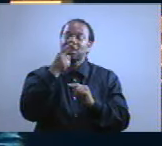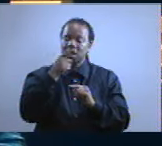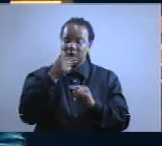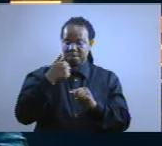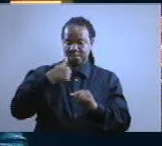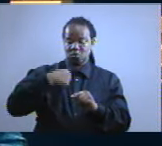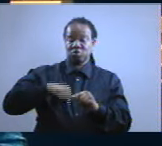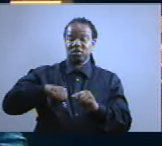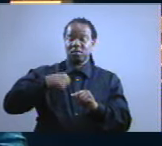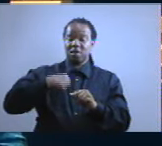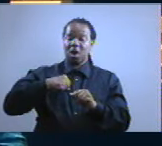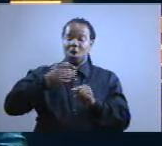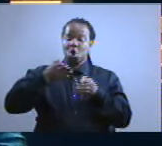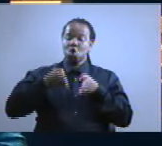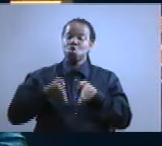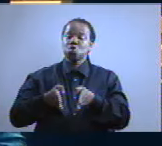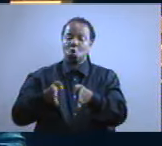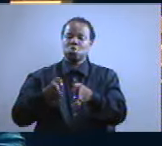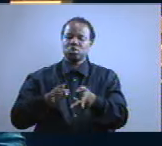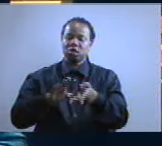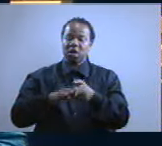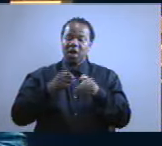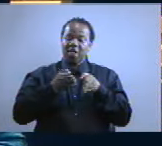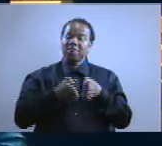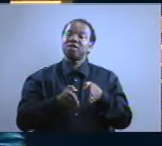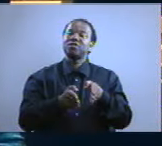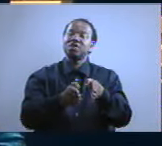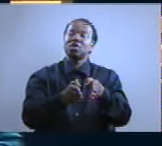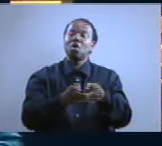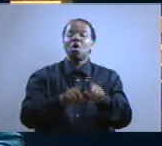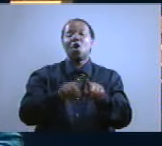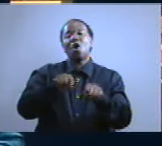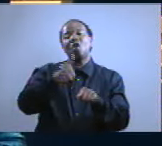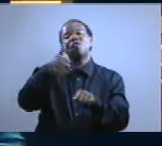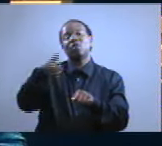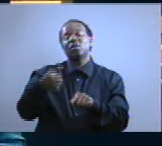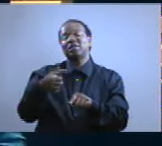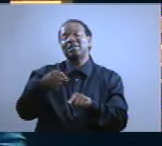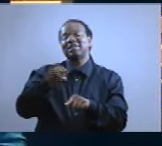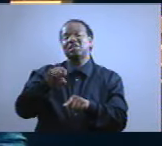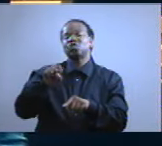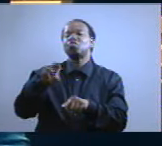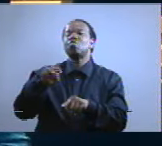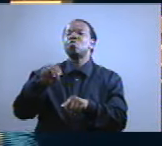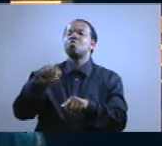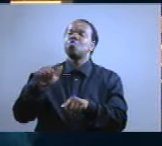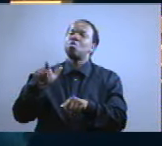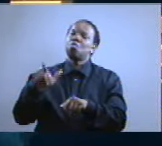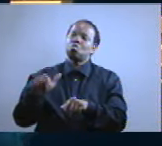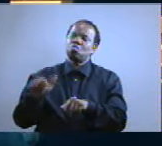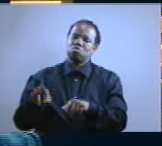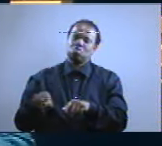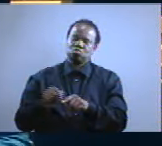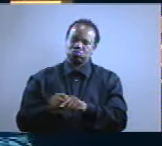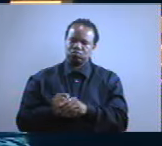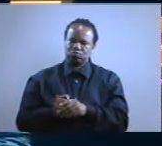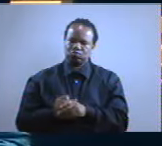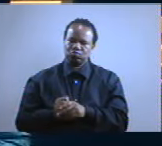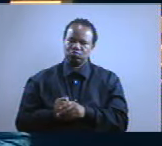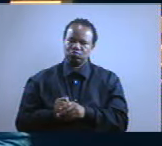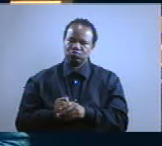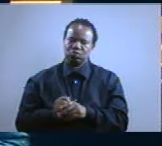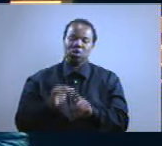and streets in Johannesburg after the struggle heroine Umama Albertina Sisulu. We